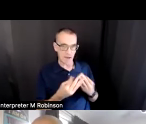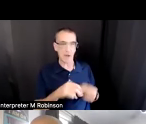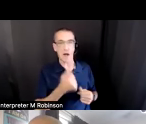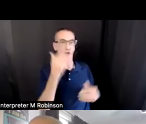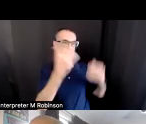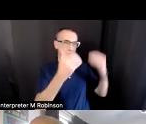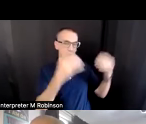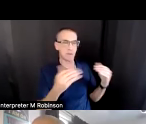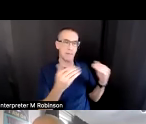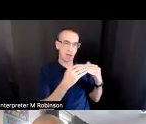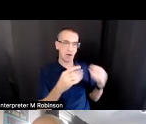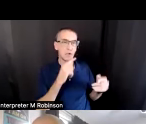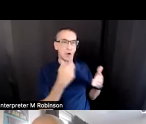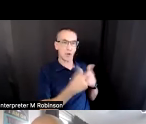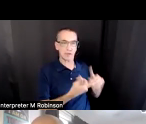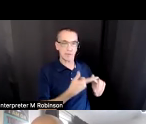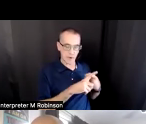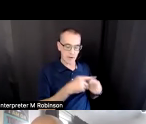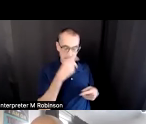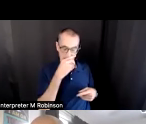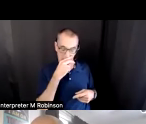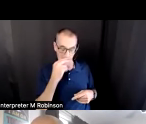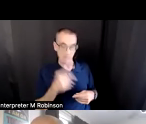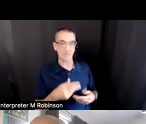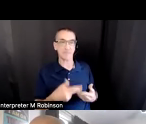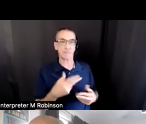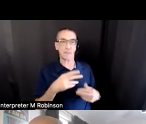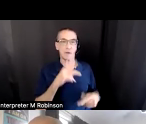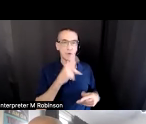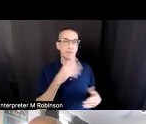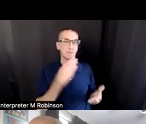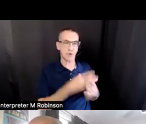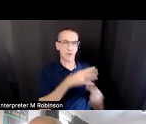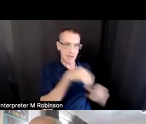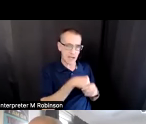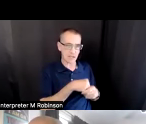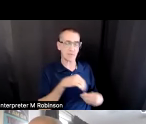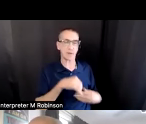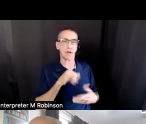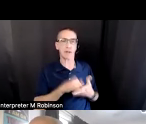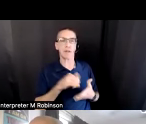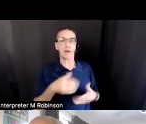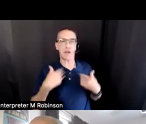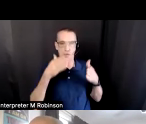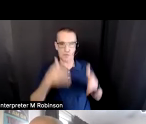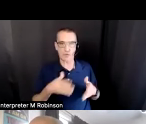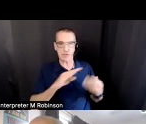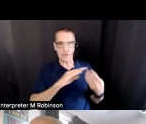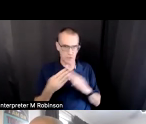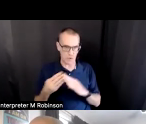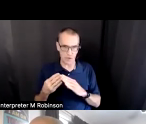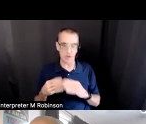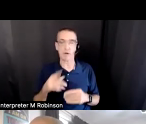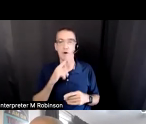adults, peers, or close friends, constructive engagement in the young person's community